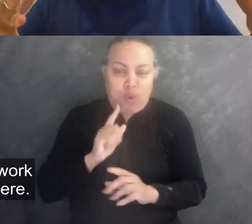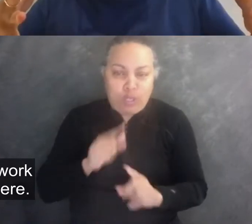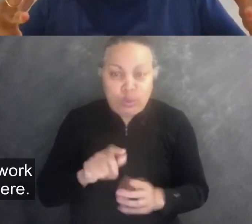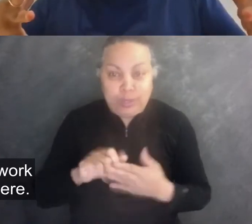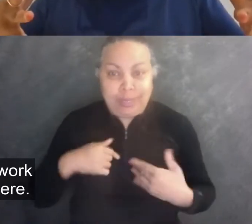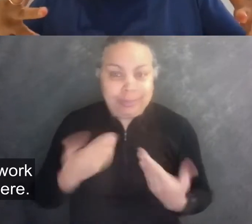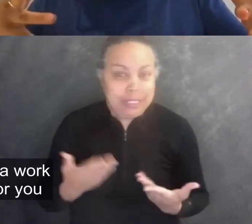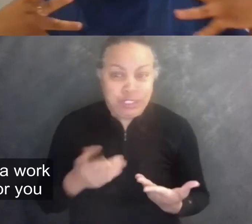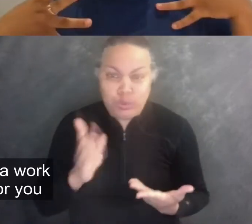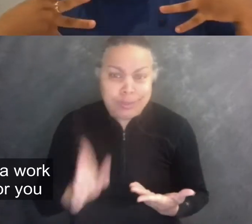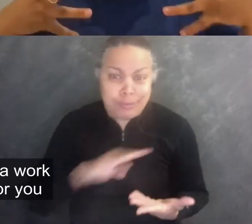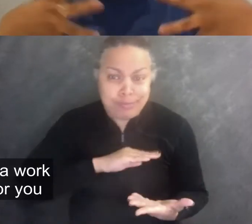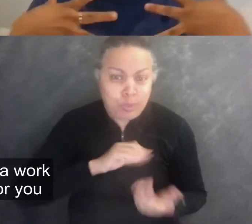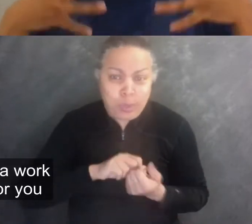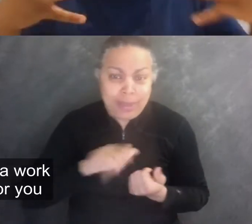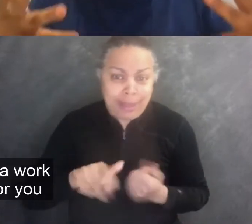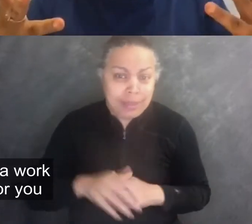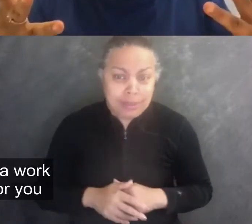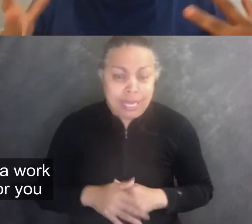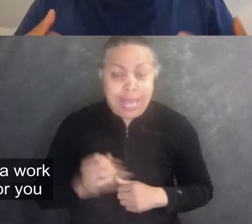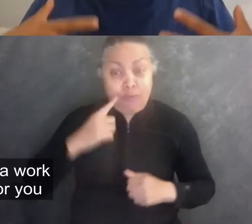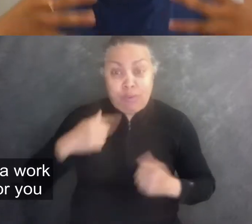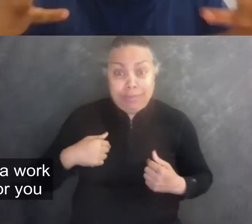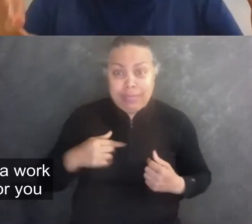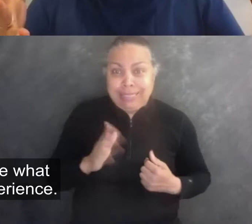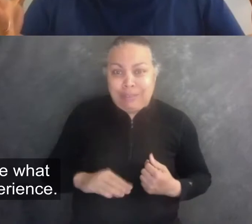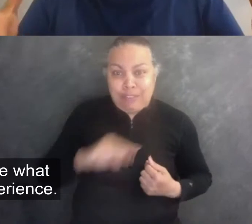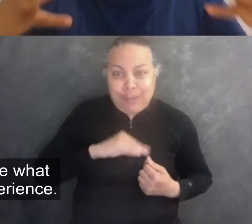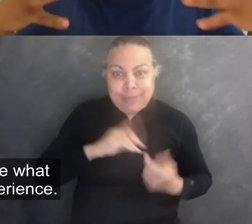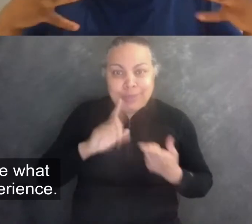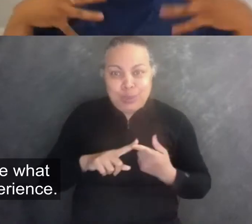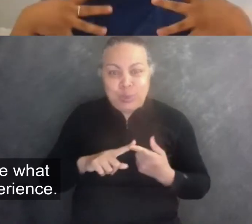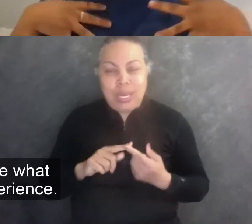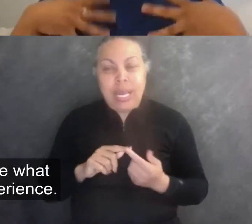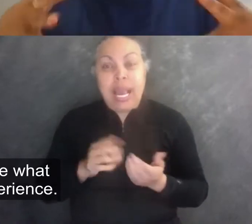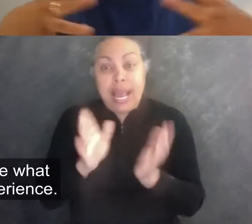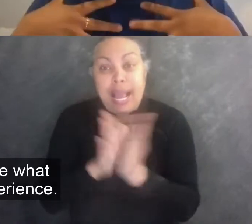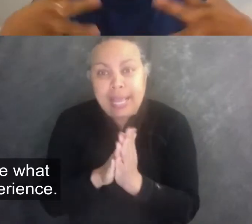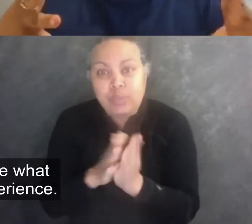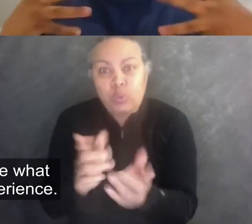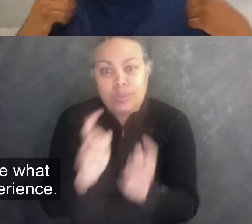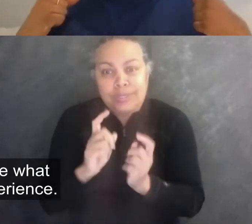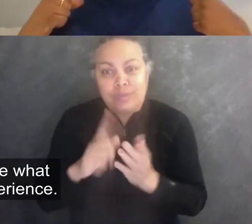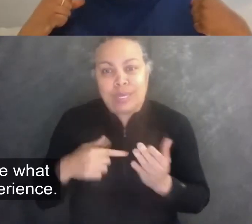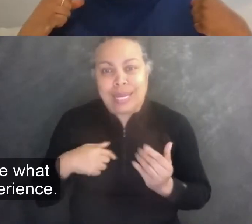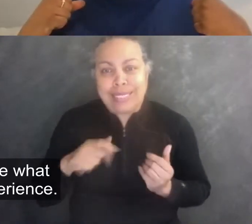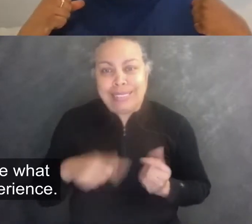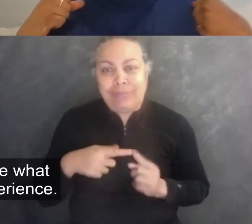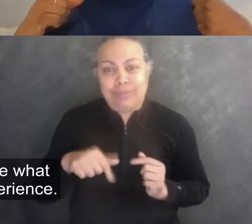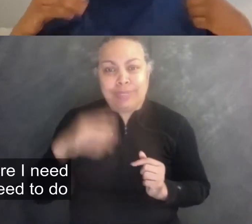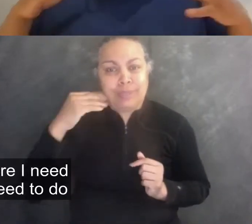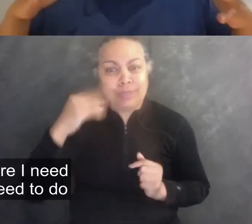here. And it's never going to work for me to search for you to tell me or give me what I need from this